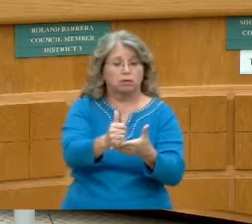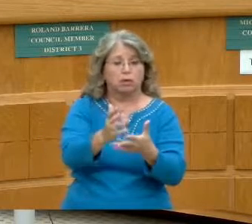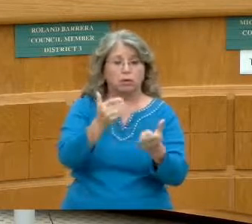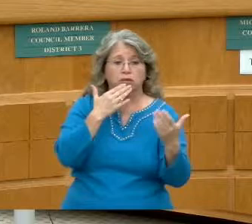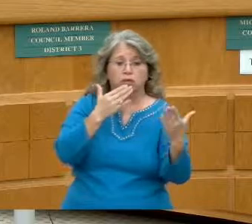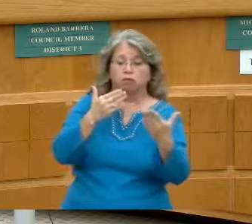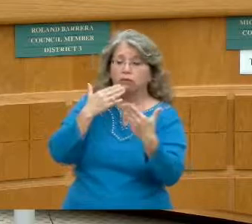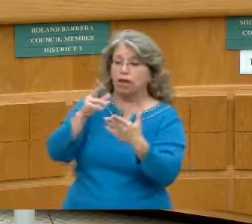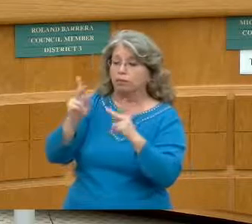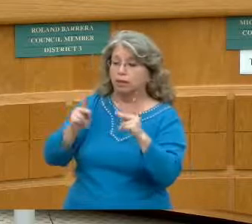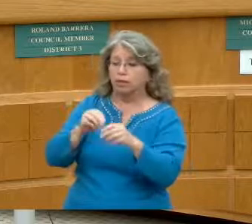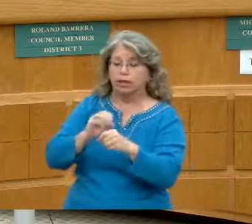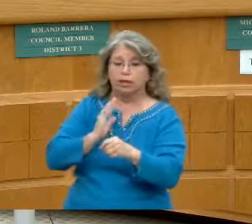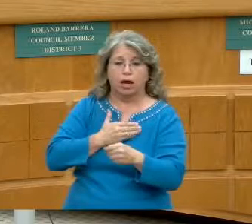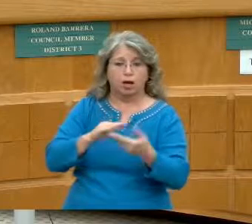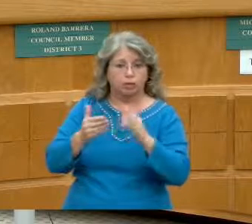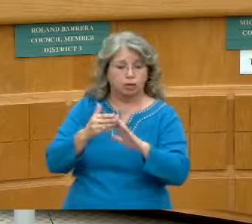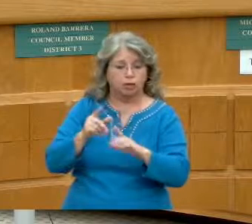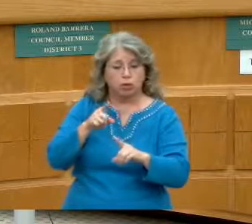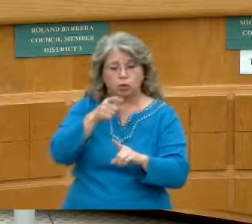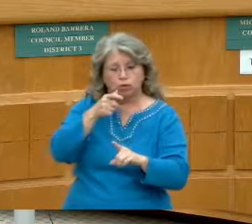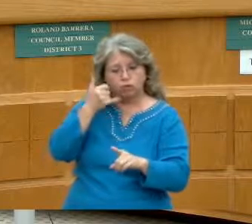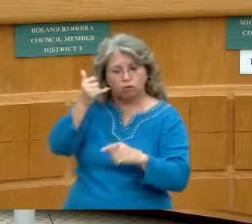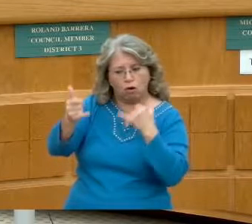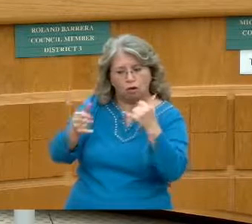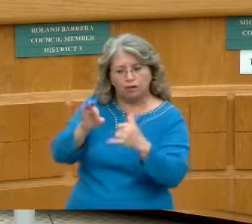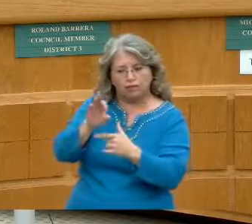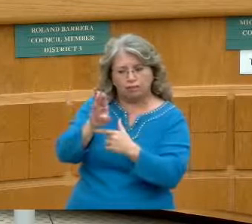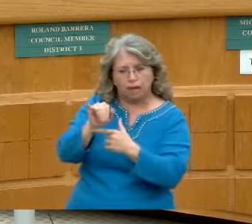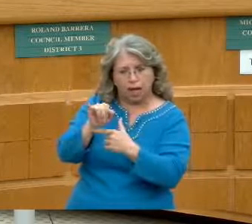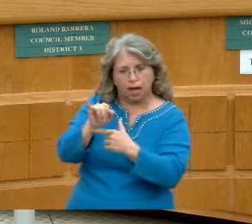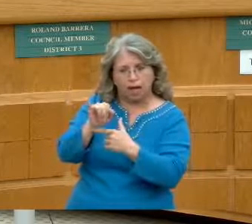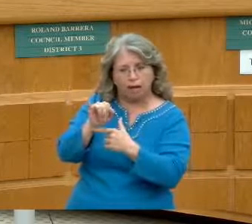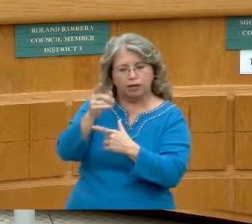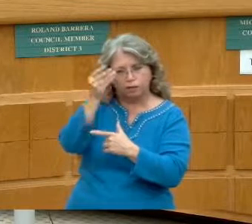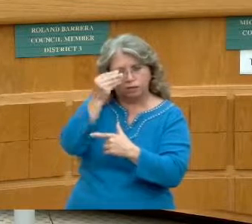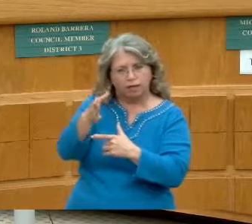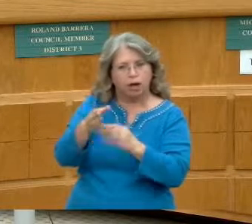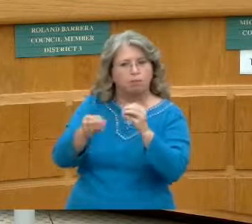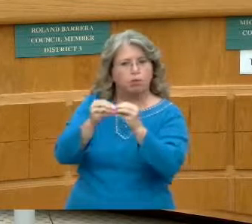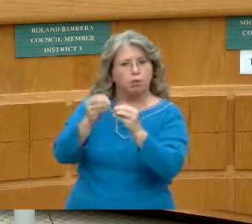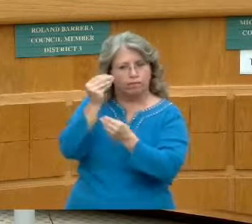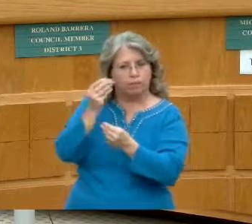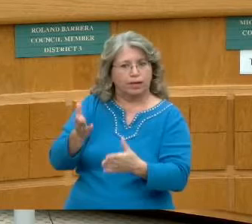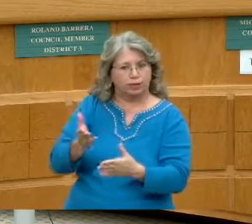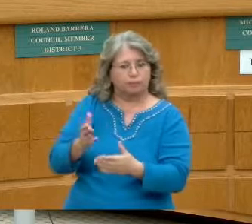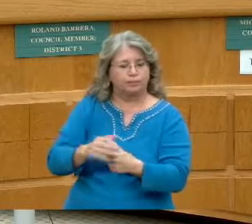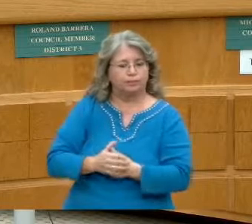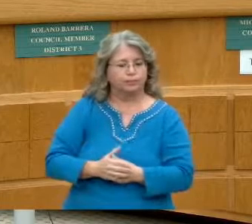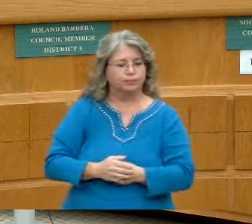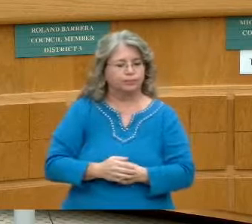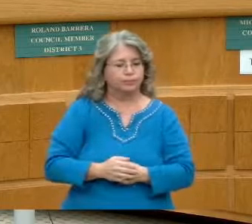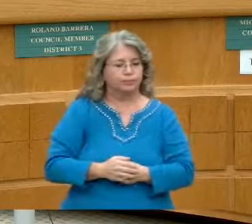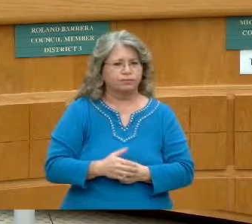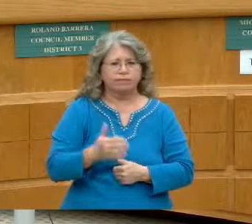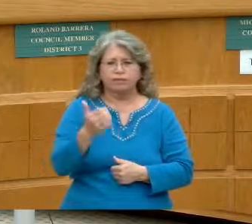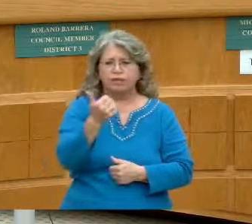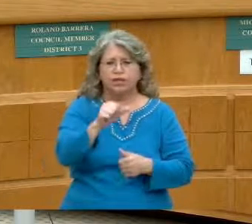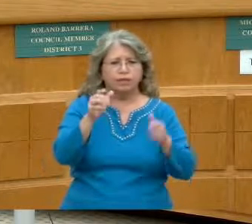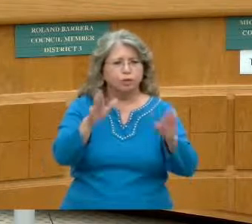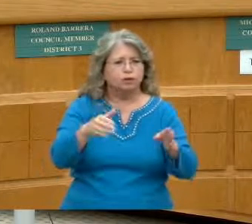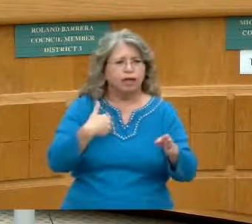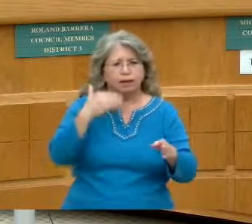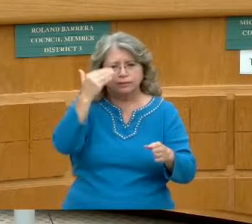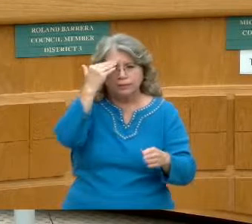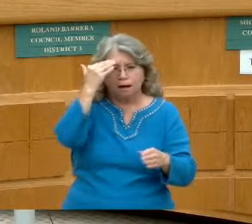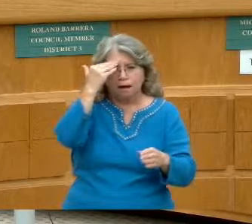in our community who have been calling the FBI tip line to provide additional information. Anyone with knowledge about this